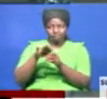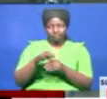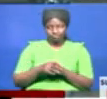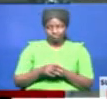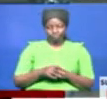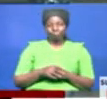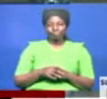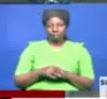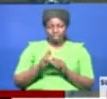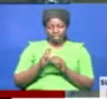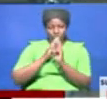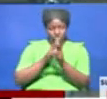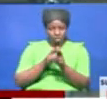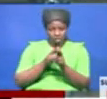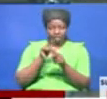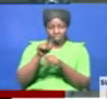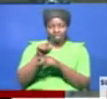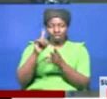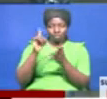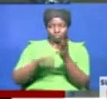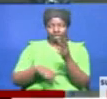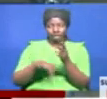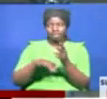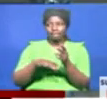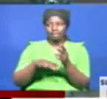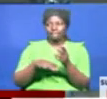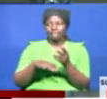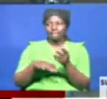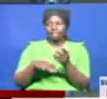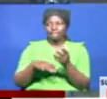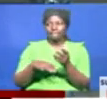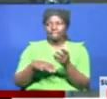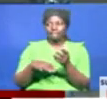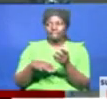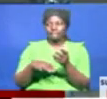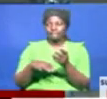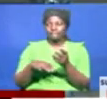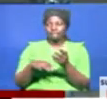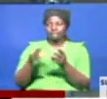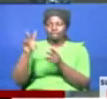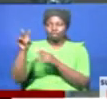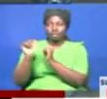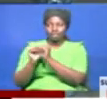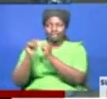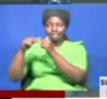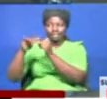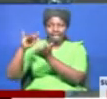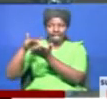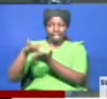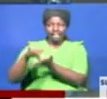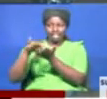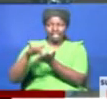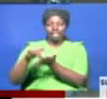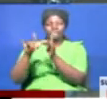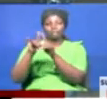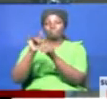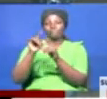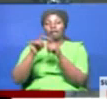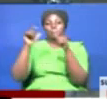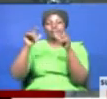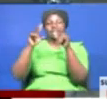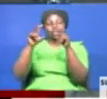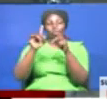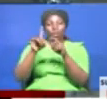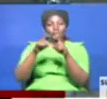outcome. And that's what Raila 2017 emphasized. So the main issue there, one of the main